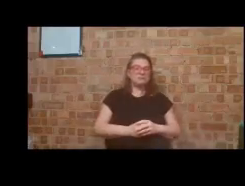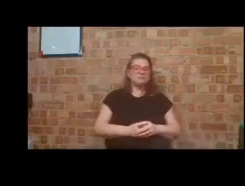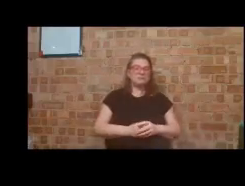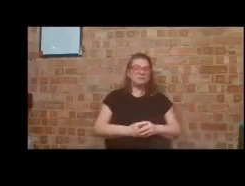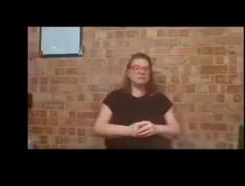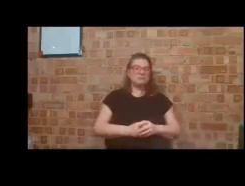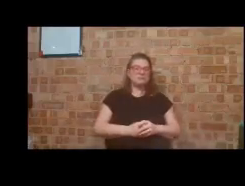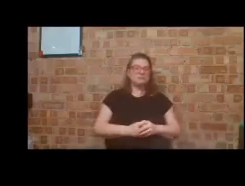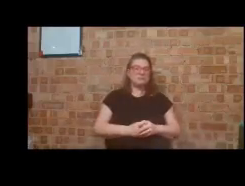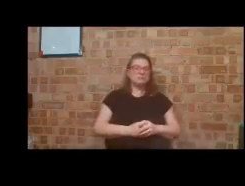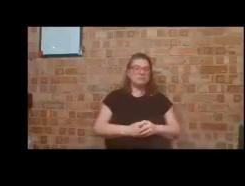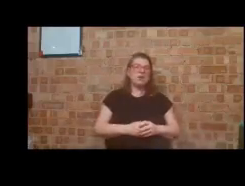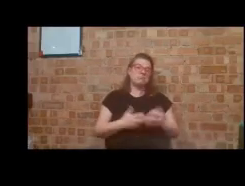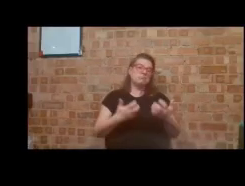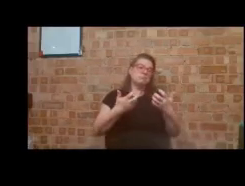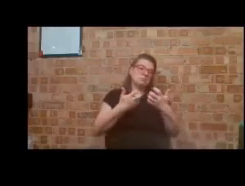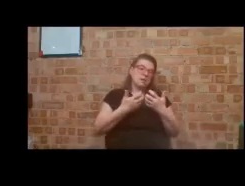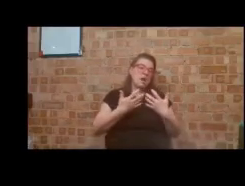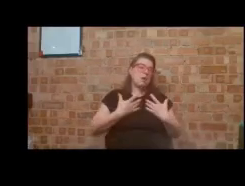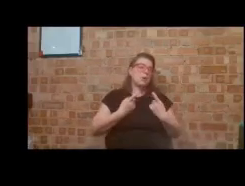How are you today?